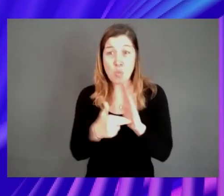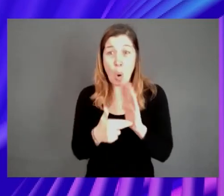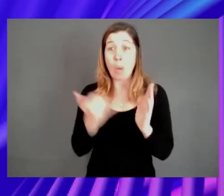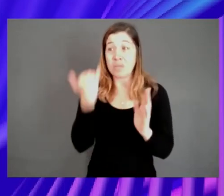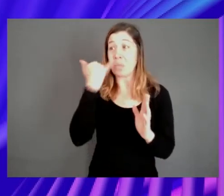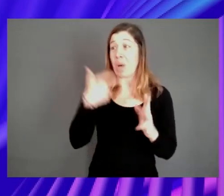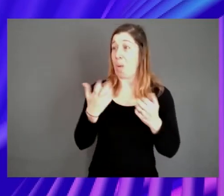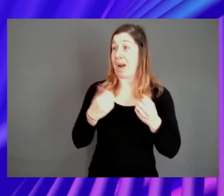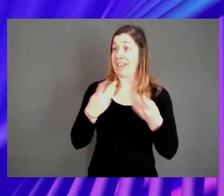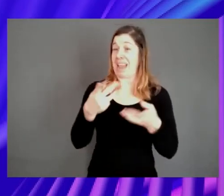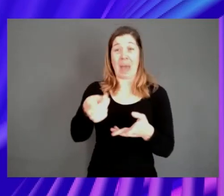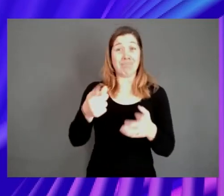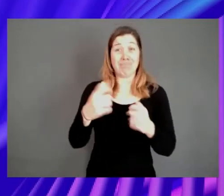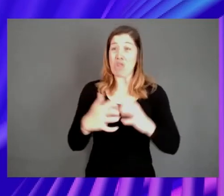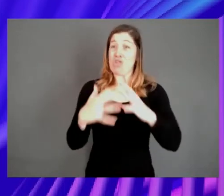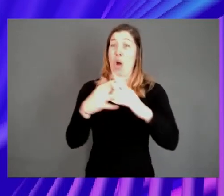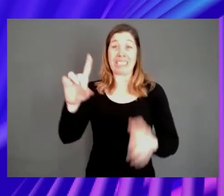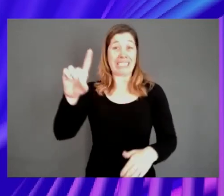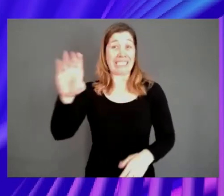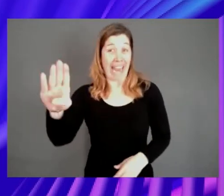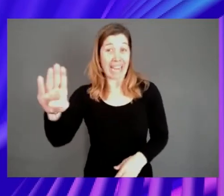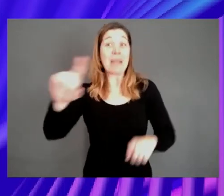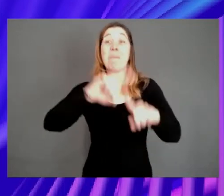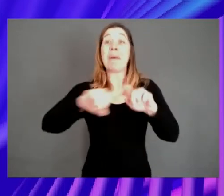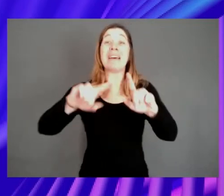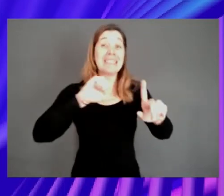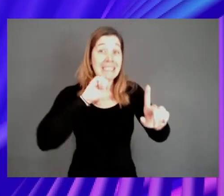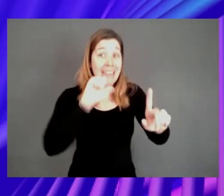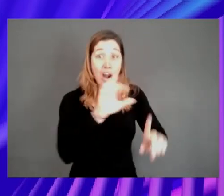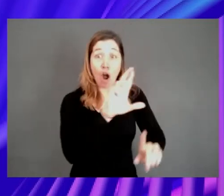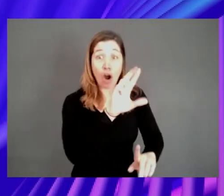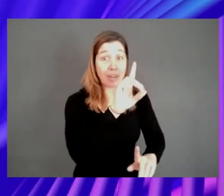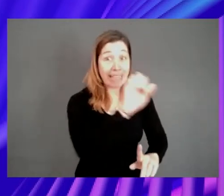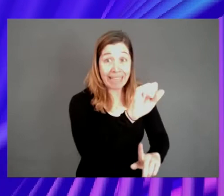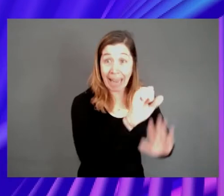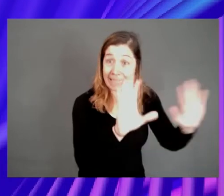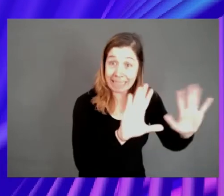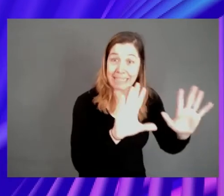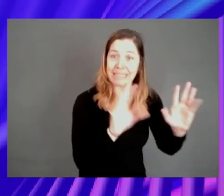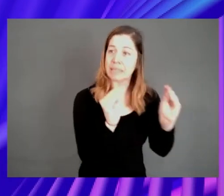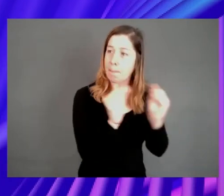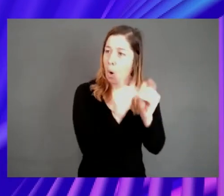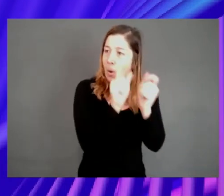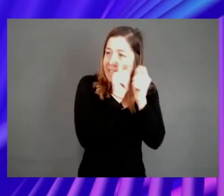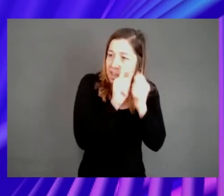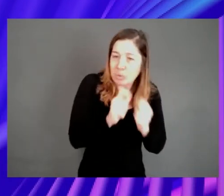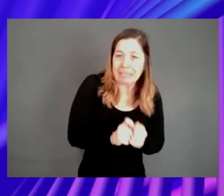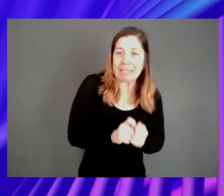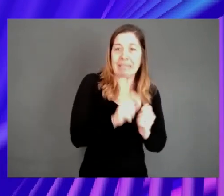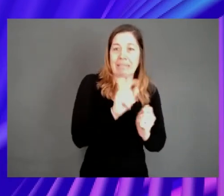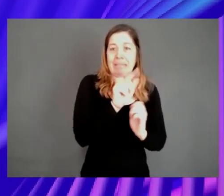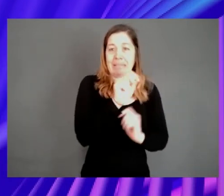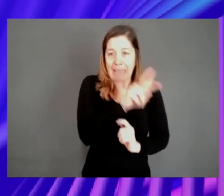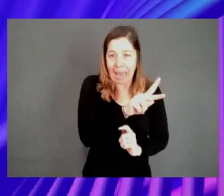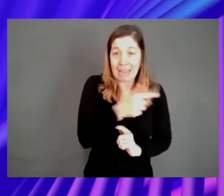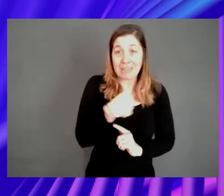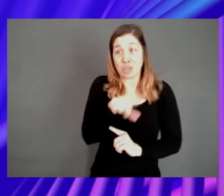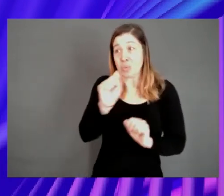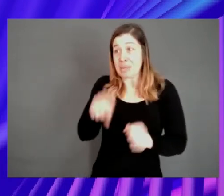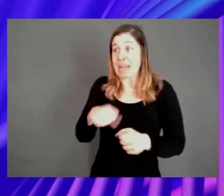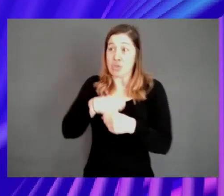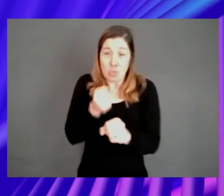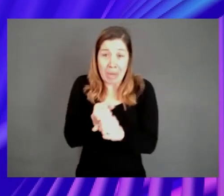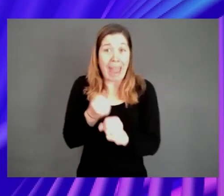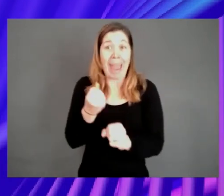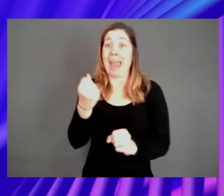necessarily want them to go into RDS and do some of the more intricate tasks. Right? I can allow you to create, modify, delete, and